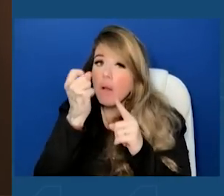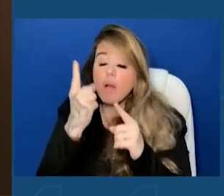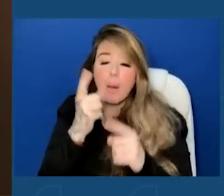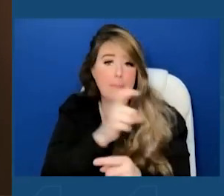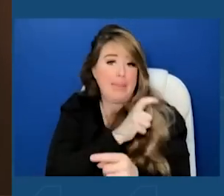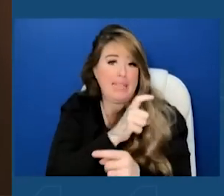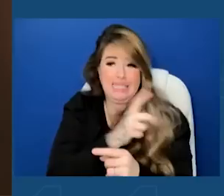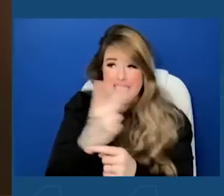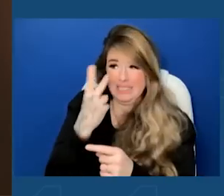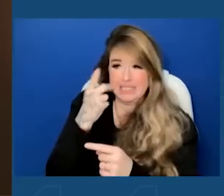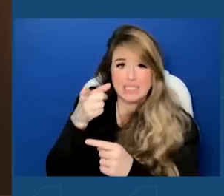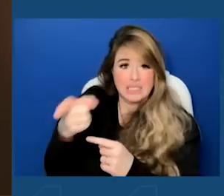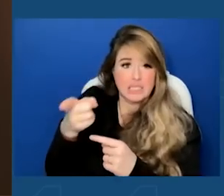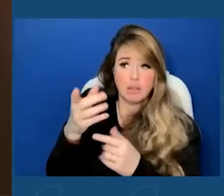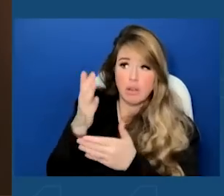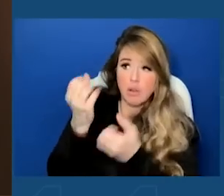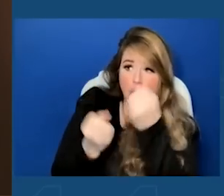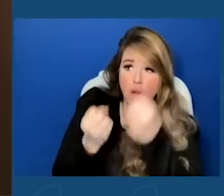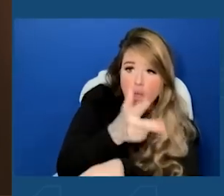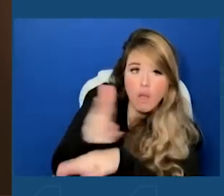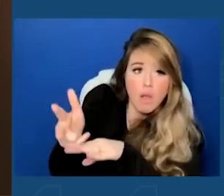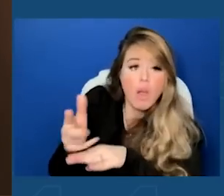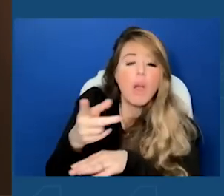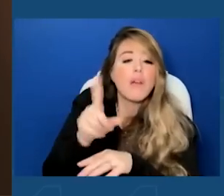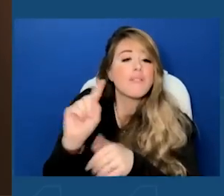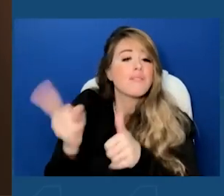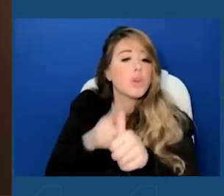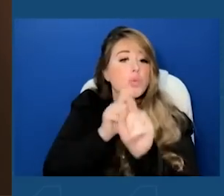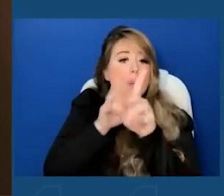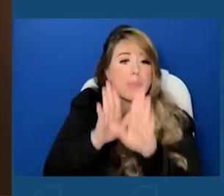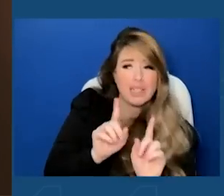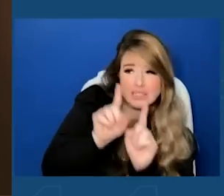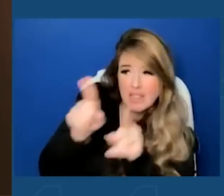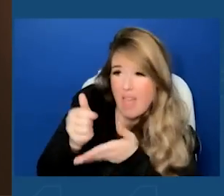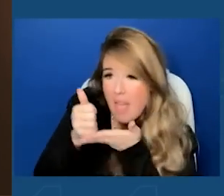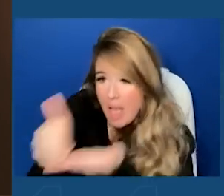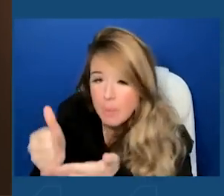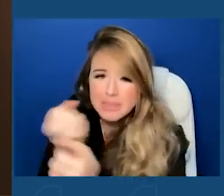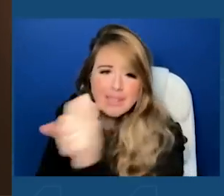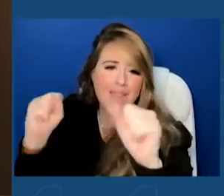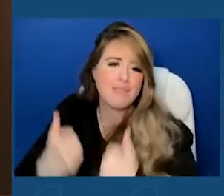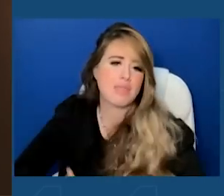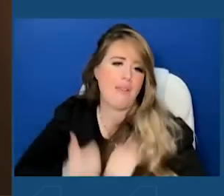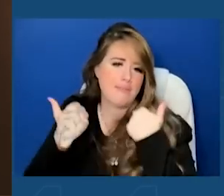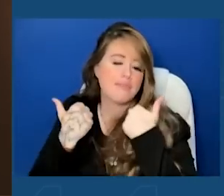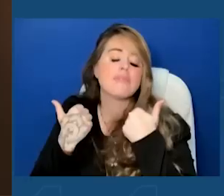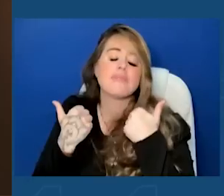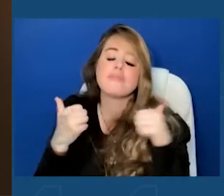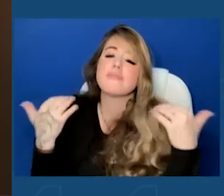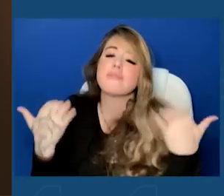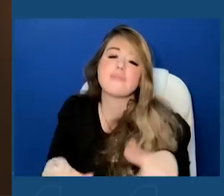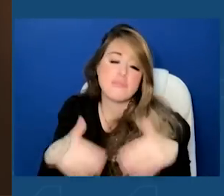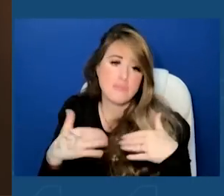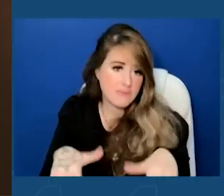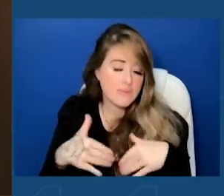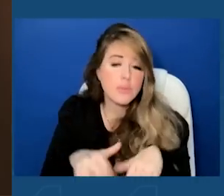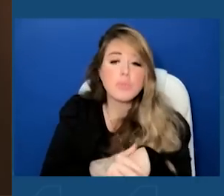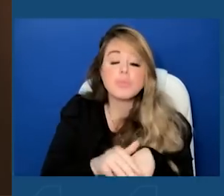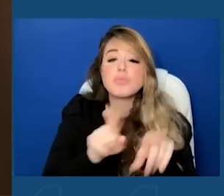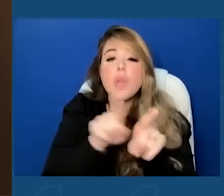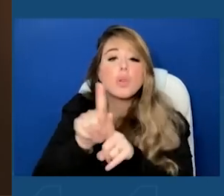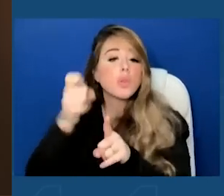first responders to rescue them from vehicles. Governor Hochul also